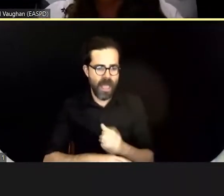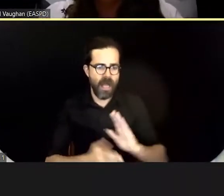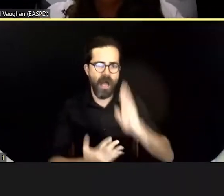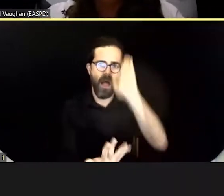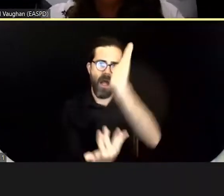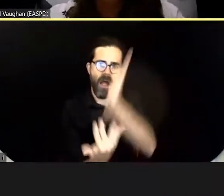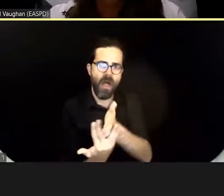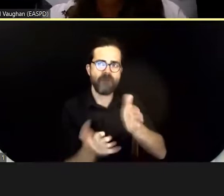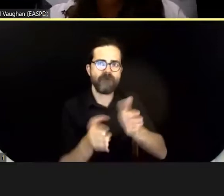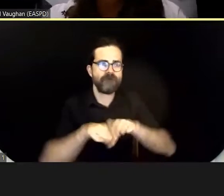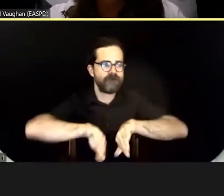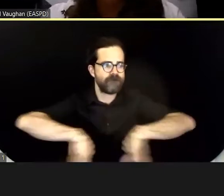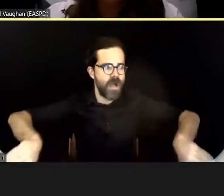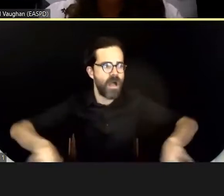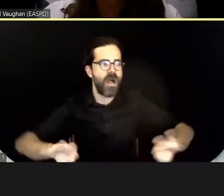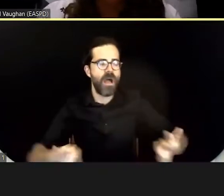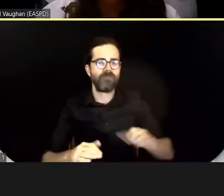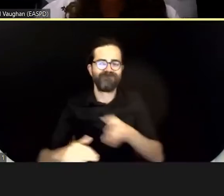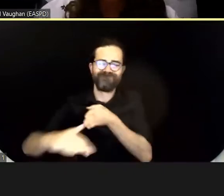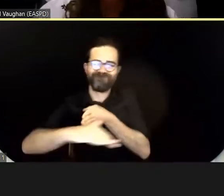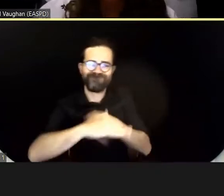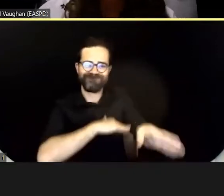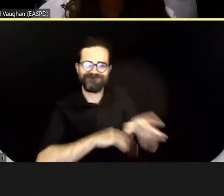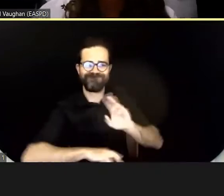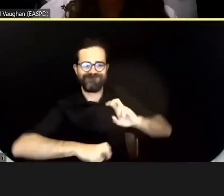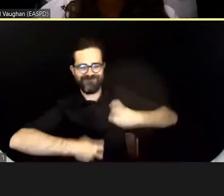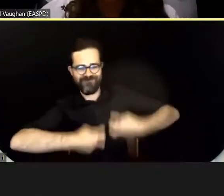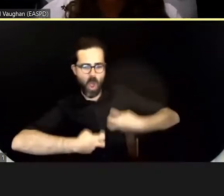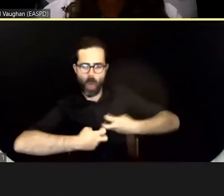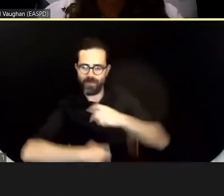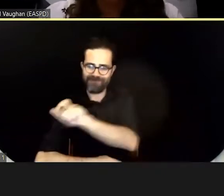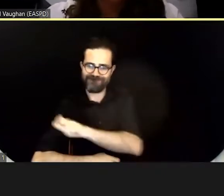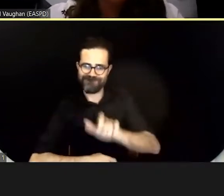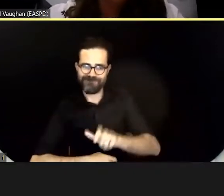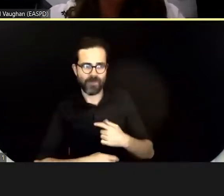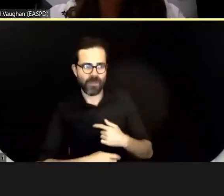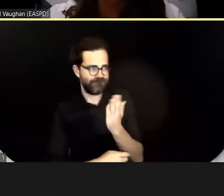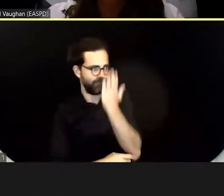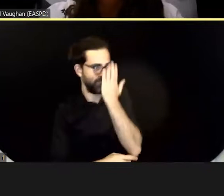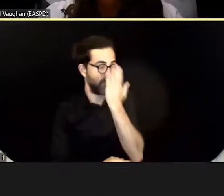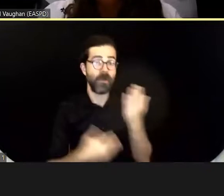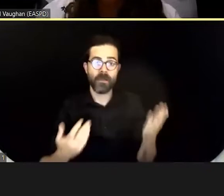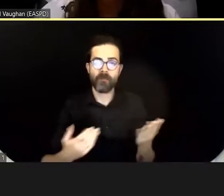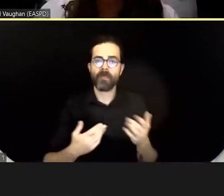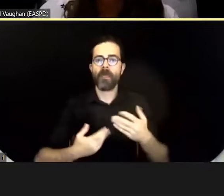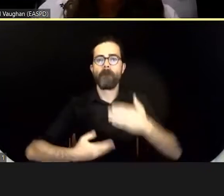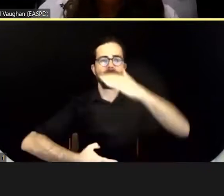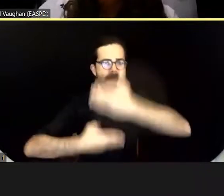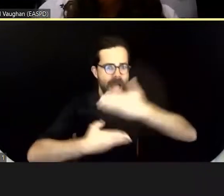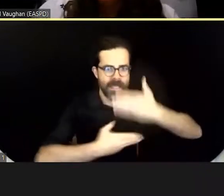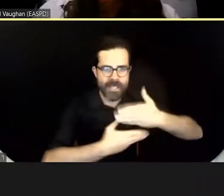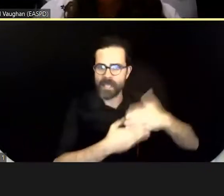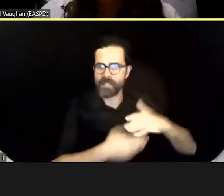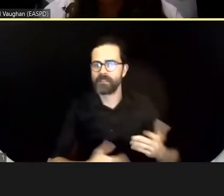people in society. So today we're here to talk a little bit more about the barriers, the opportunities,